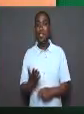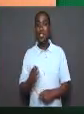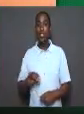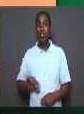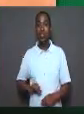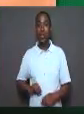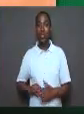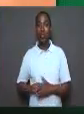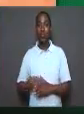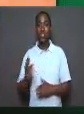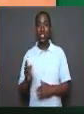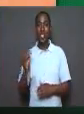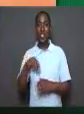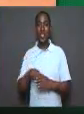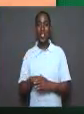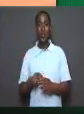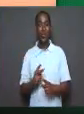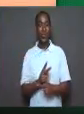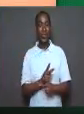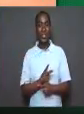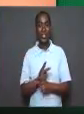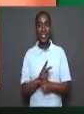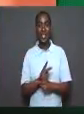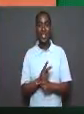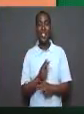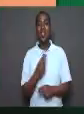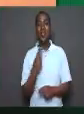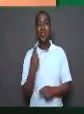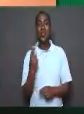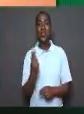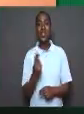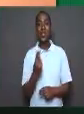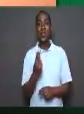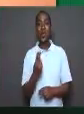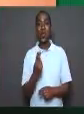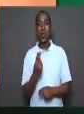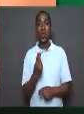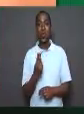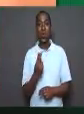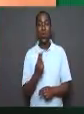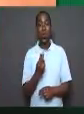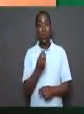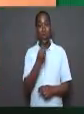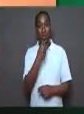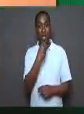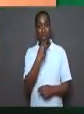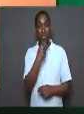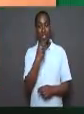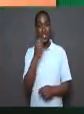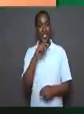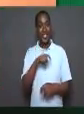stomach. It is usually closed, except when you are eating